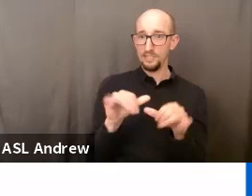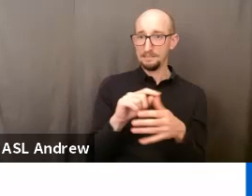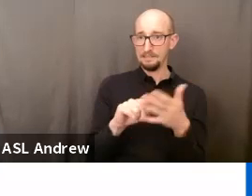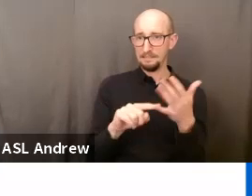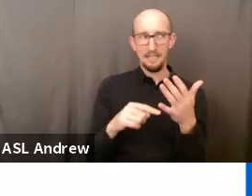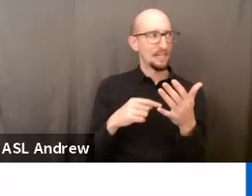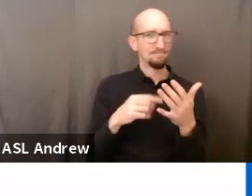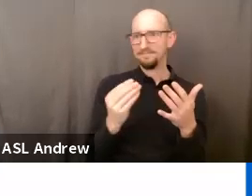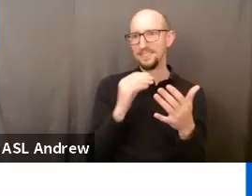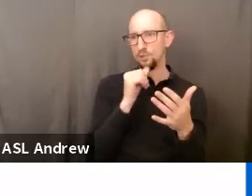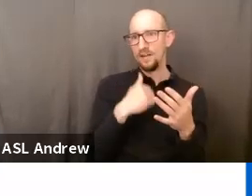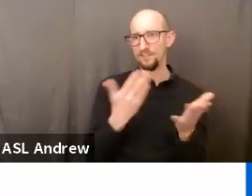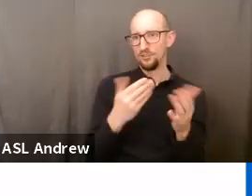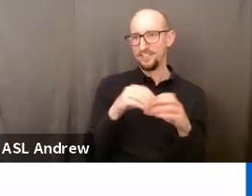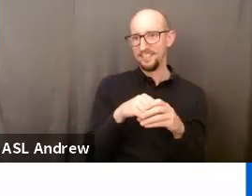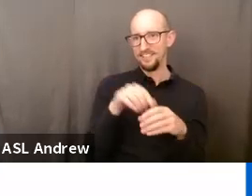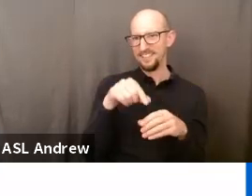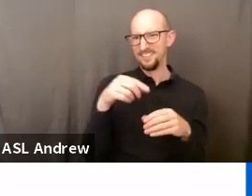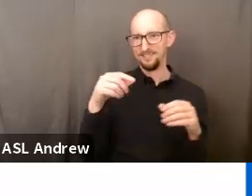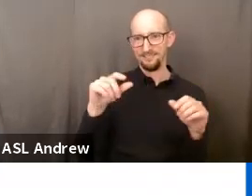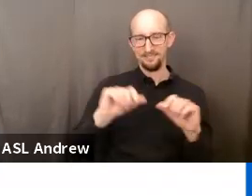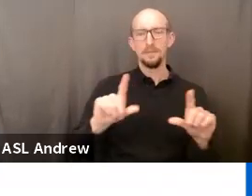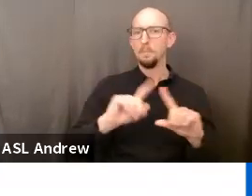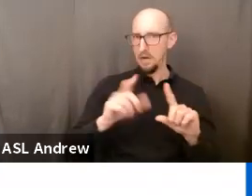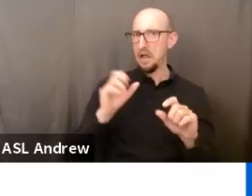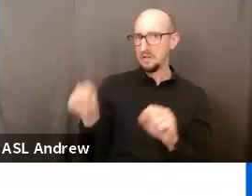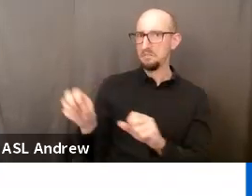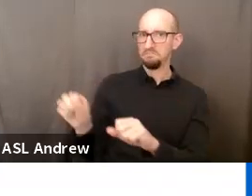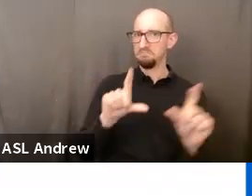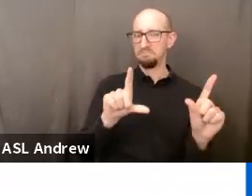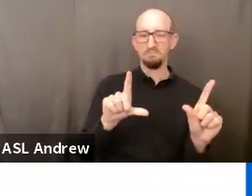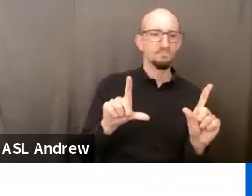deck, but I can pull up.